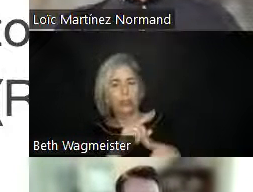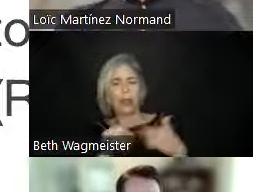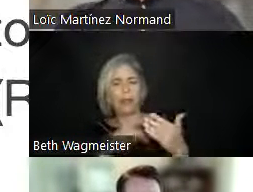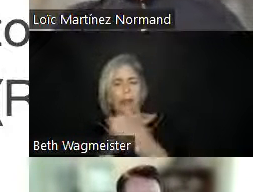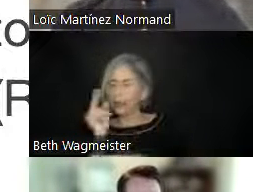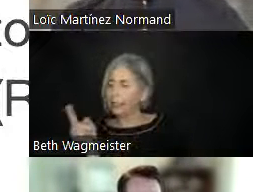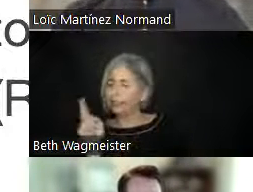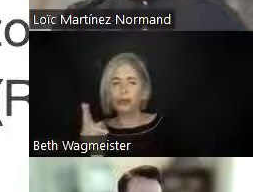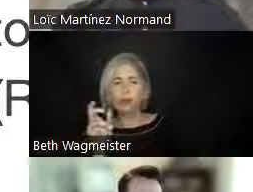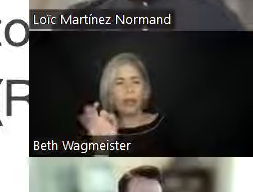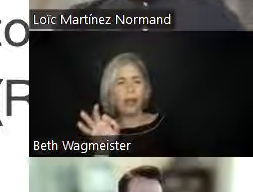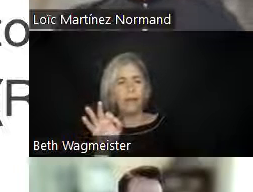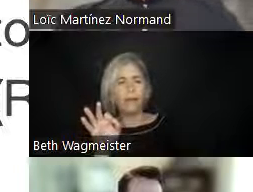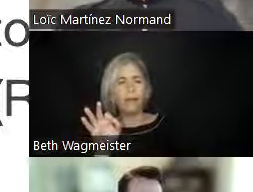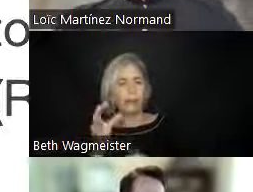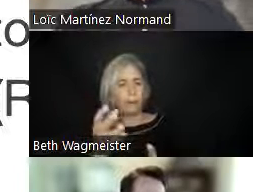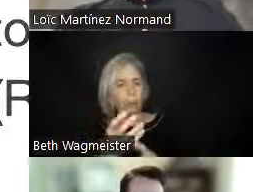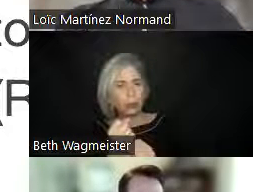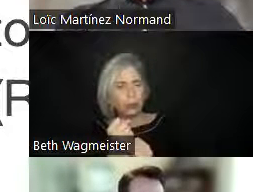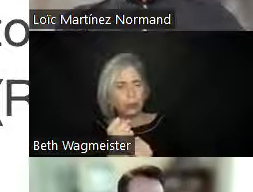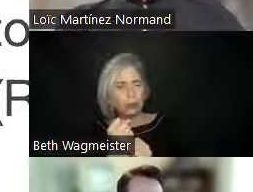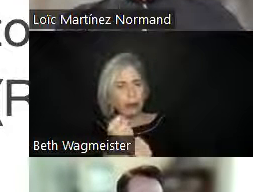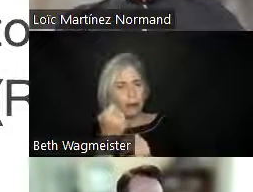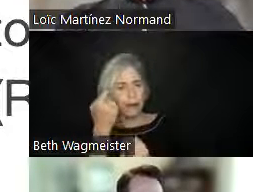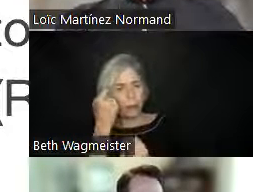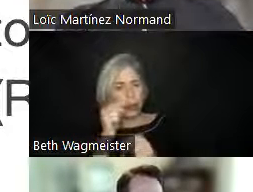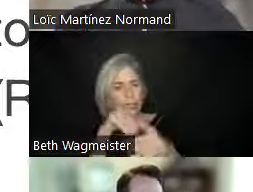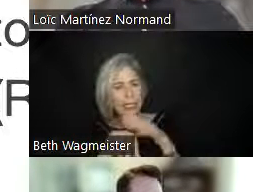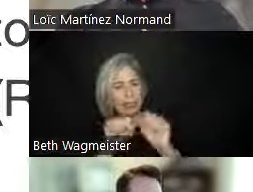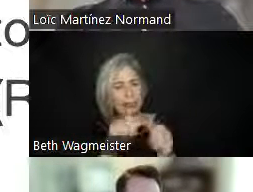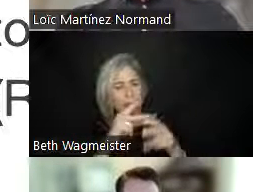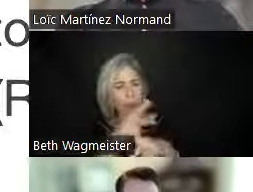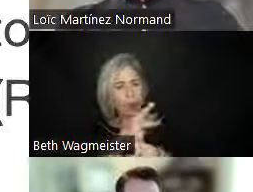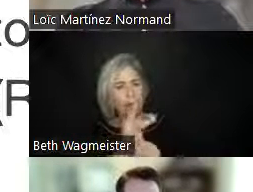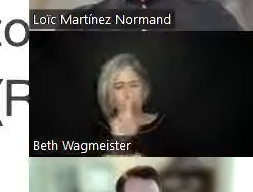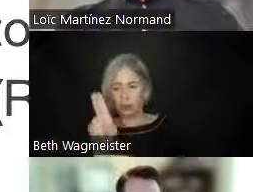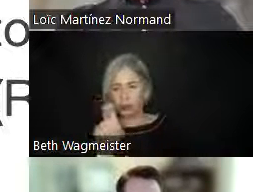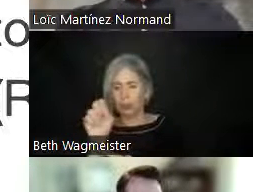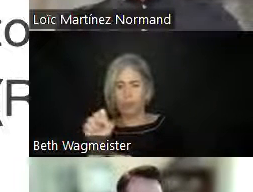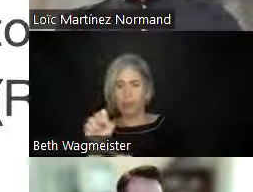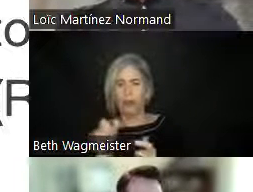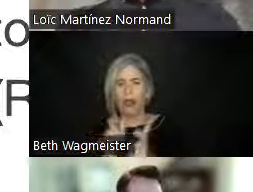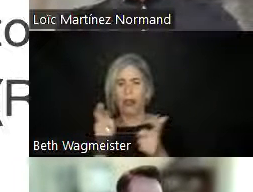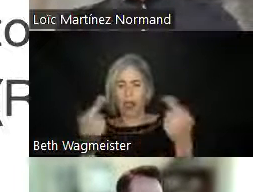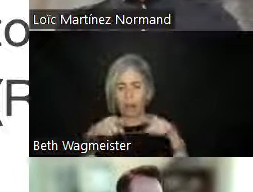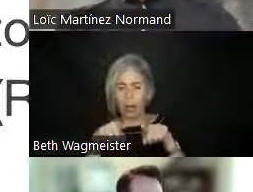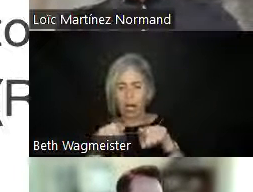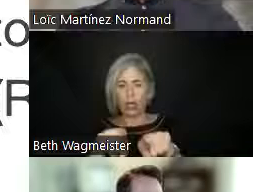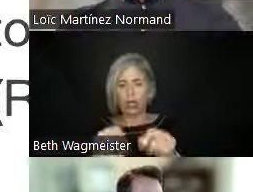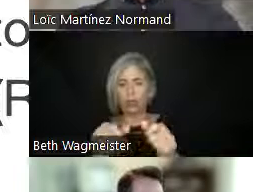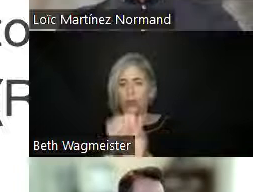history of procurement for accessible products in the US. Of course, we have a lot of parallels with the